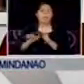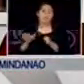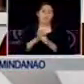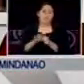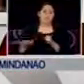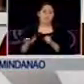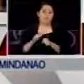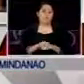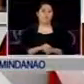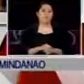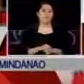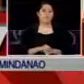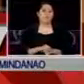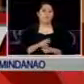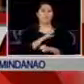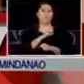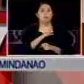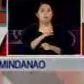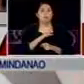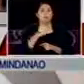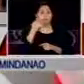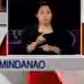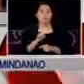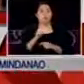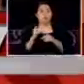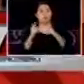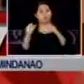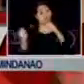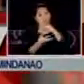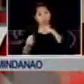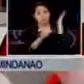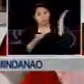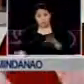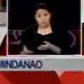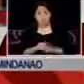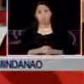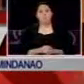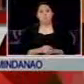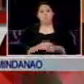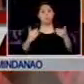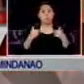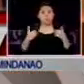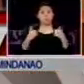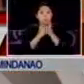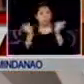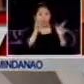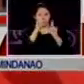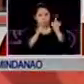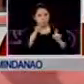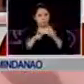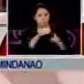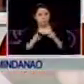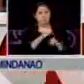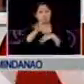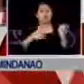justify enforcing its production. A general inquisitorial examination of all books, papers,